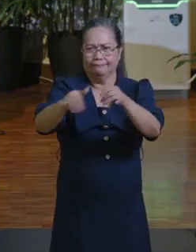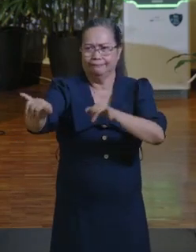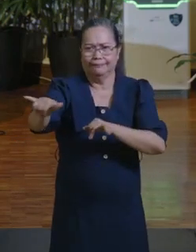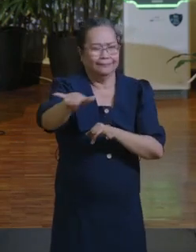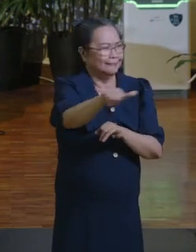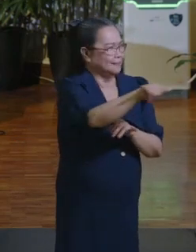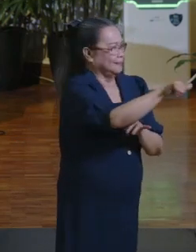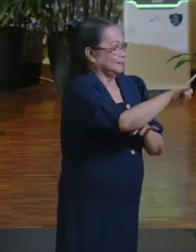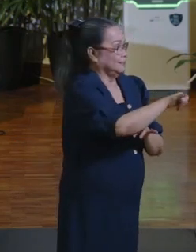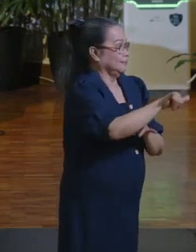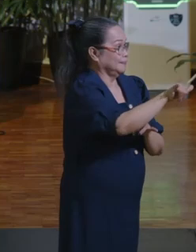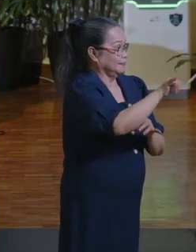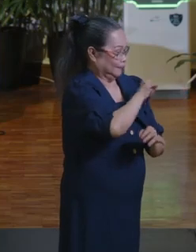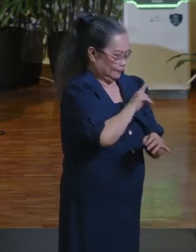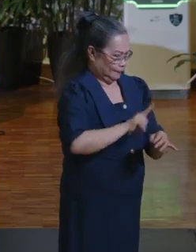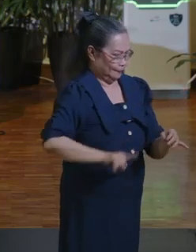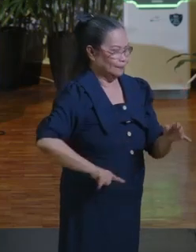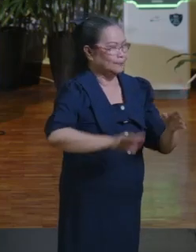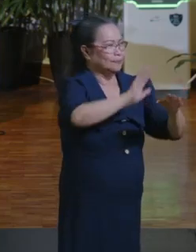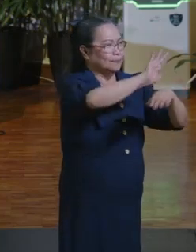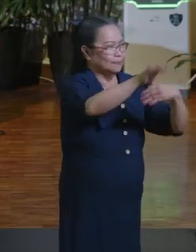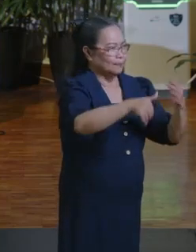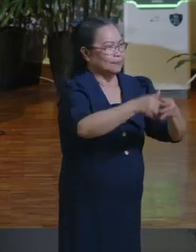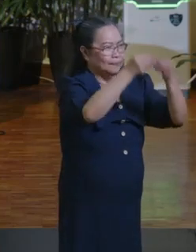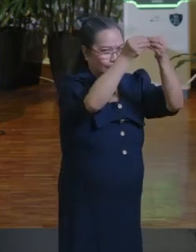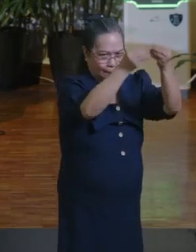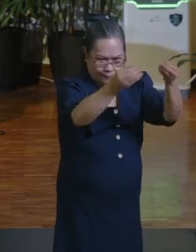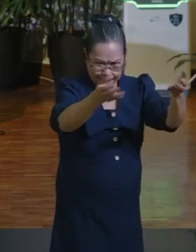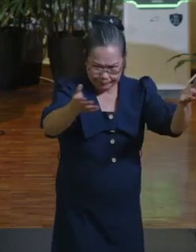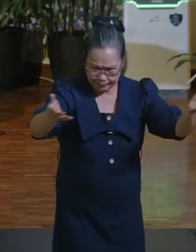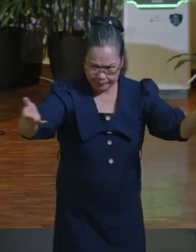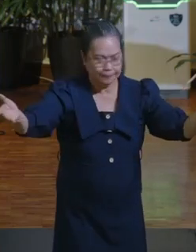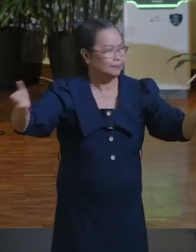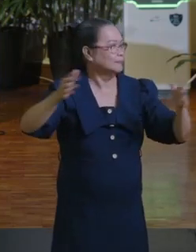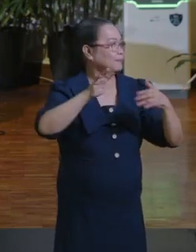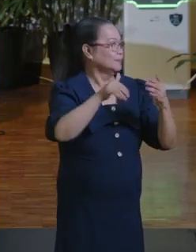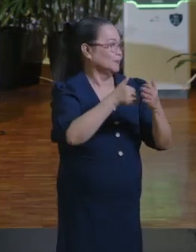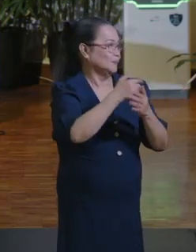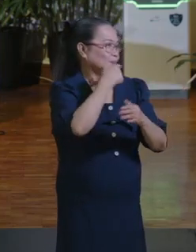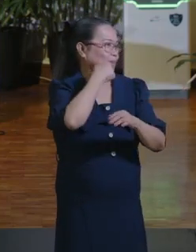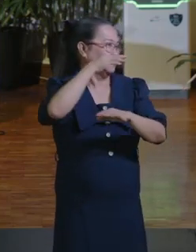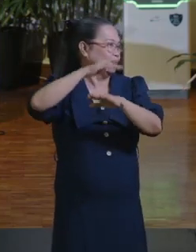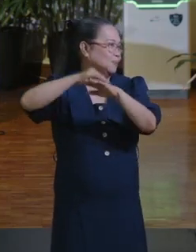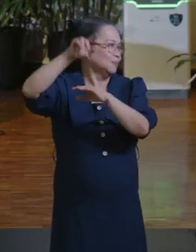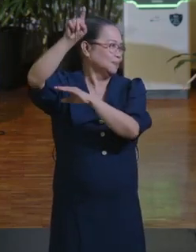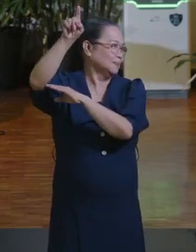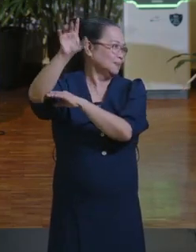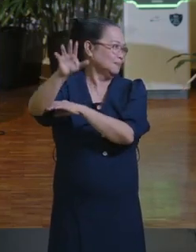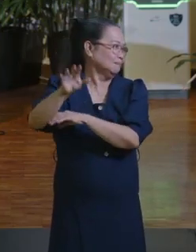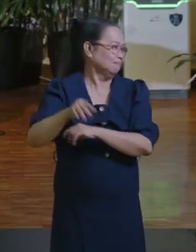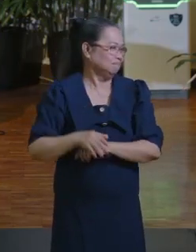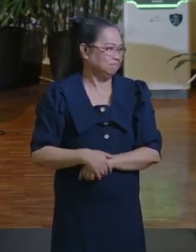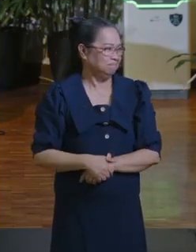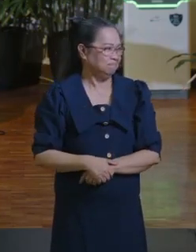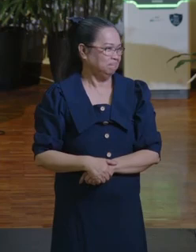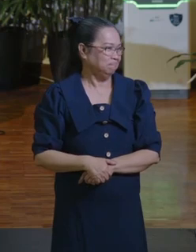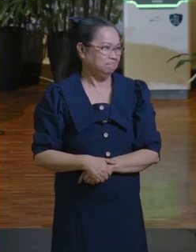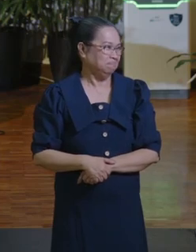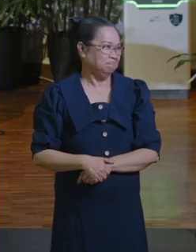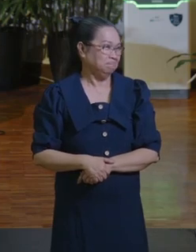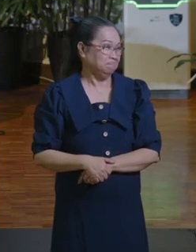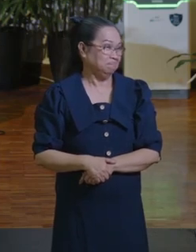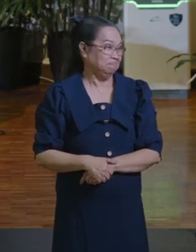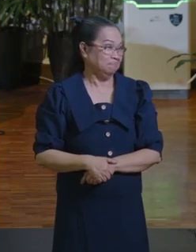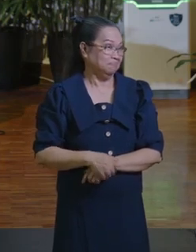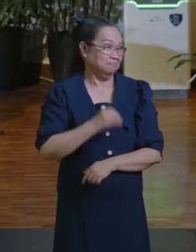is Lord of all, bestowing His riches on all who call on Him. So wala nang pagkakaiba. Ang